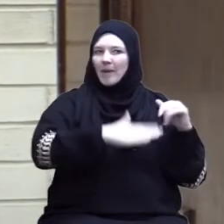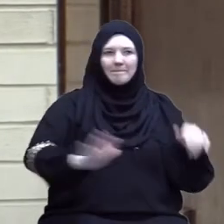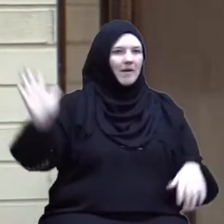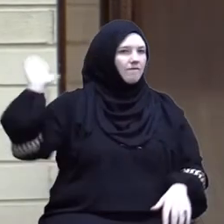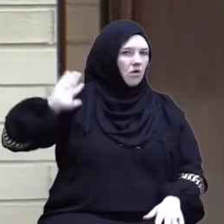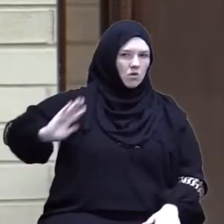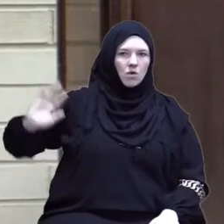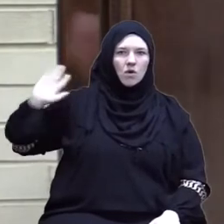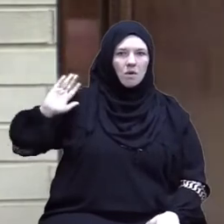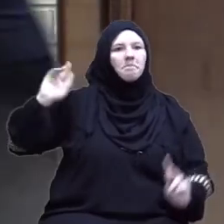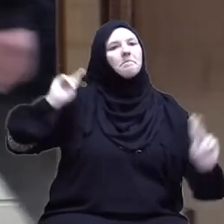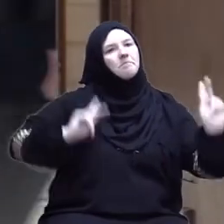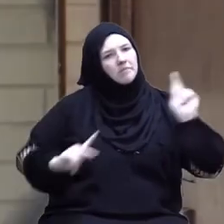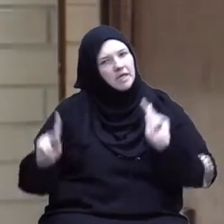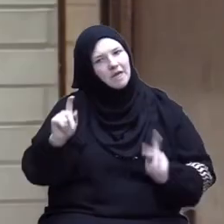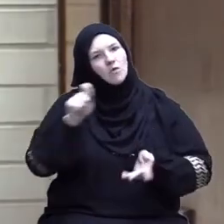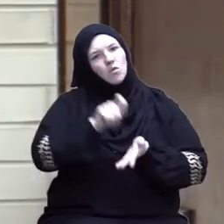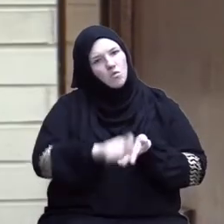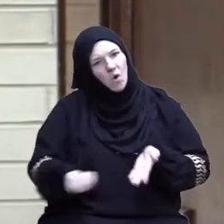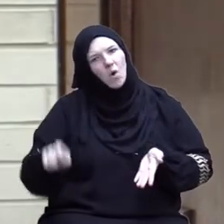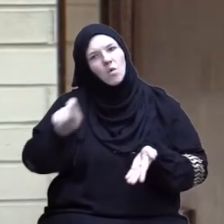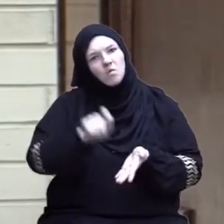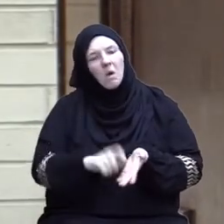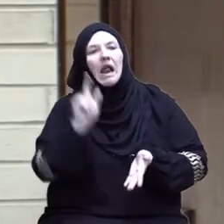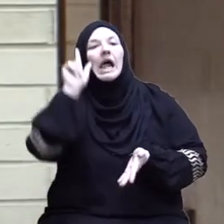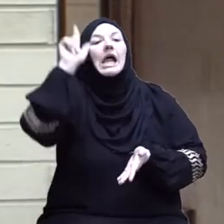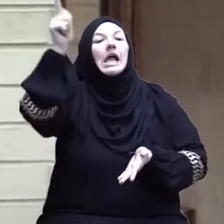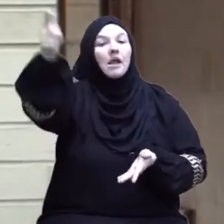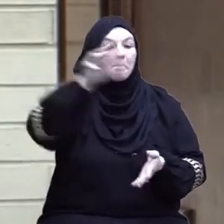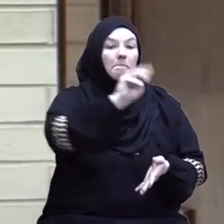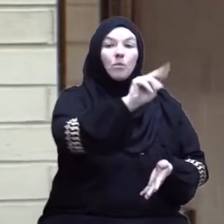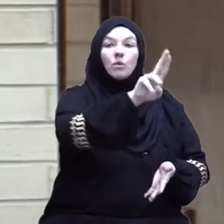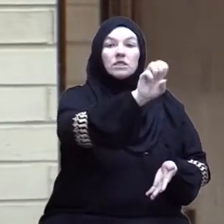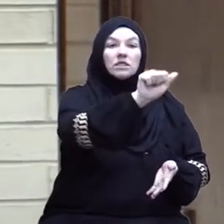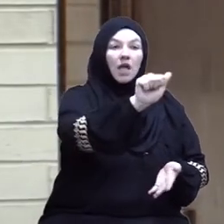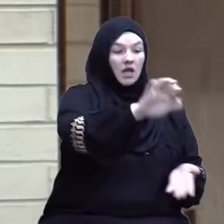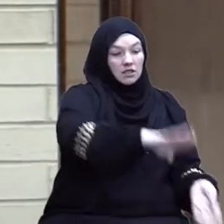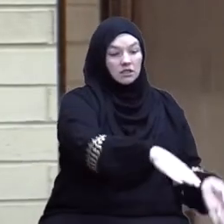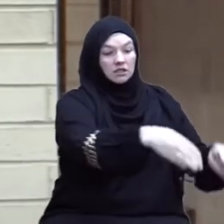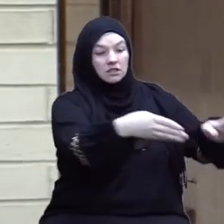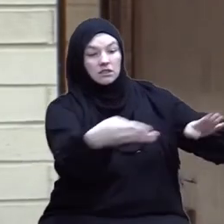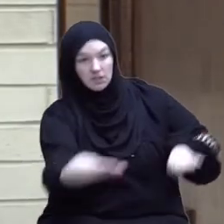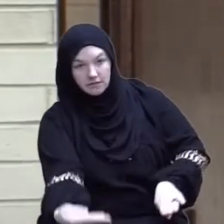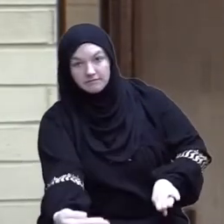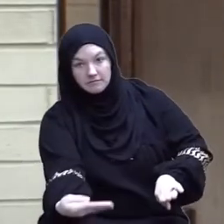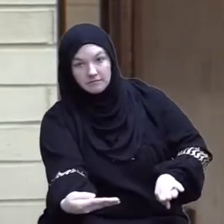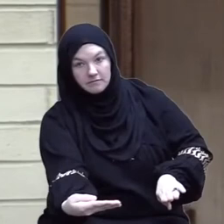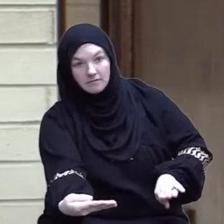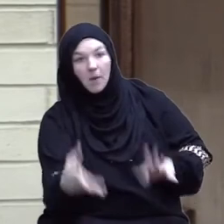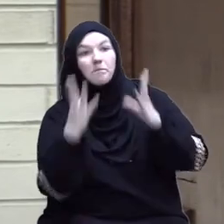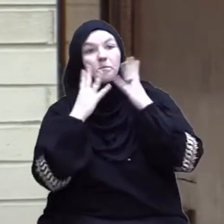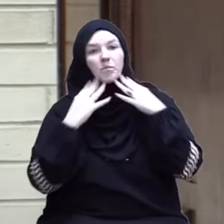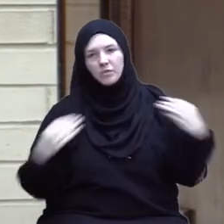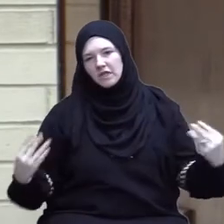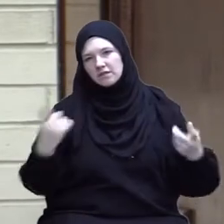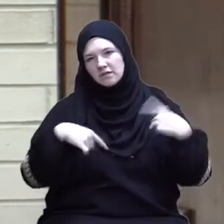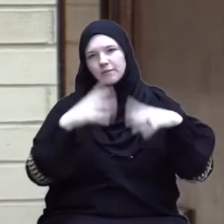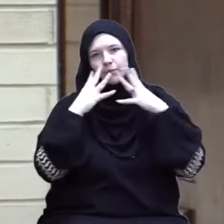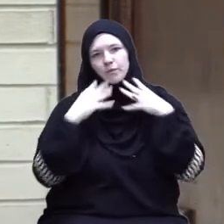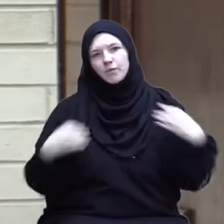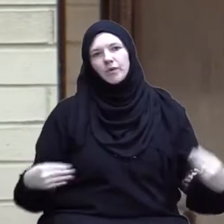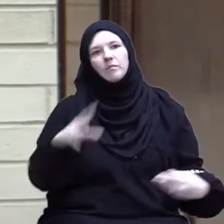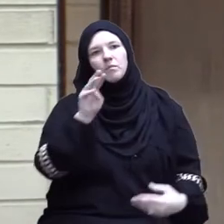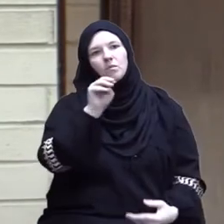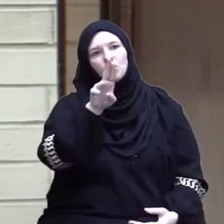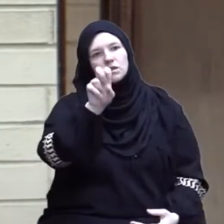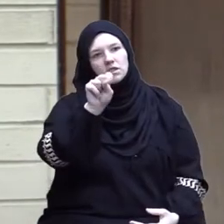that people wrote hundreds of years after Moses. So when someone says, I believe in the